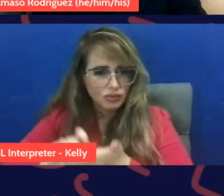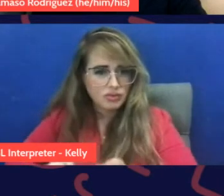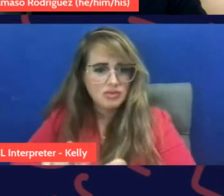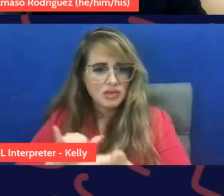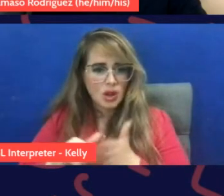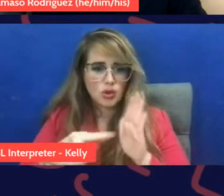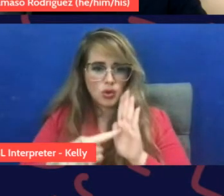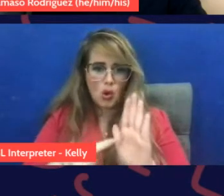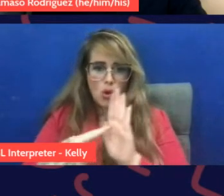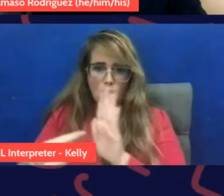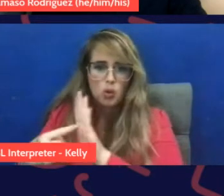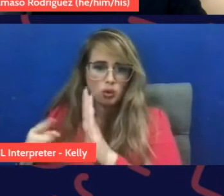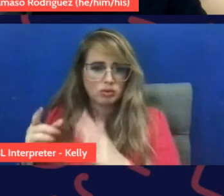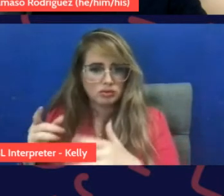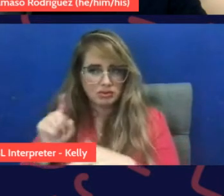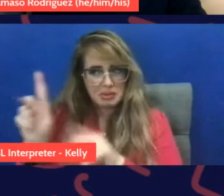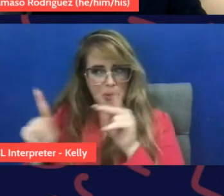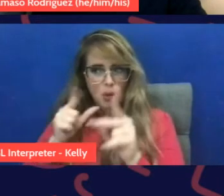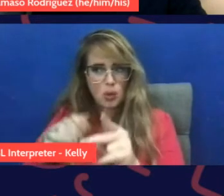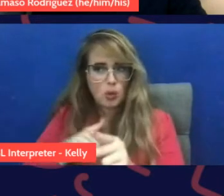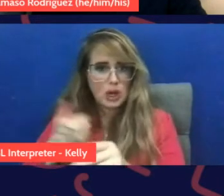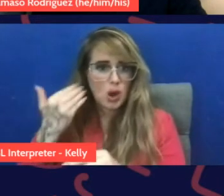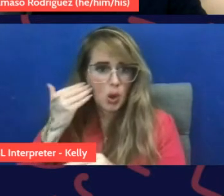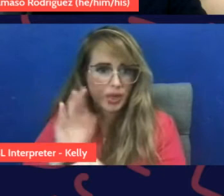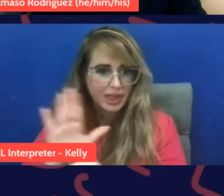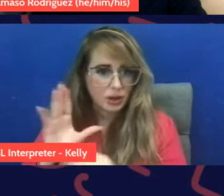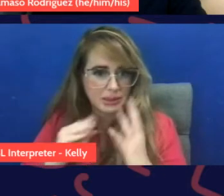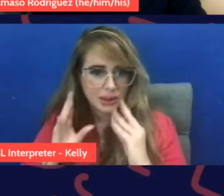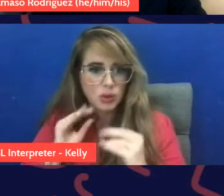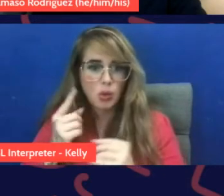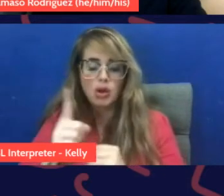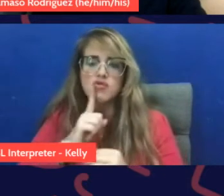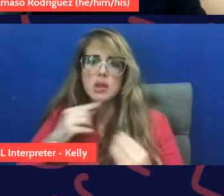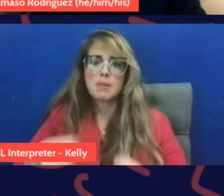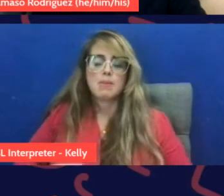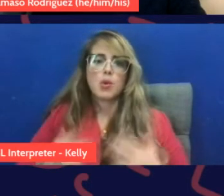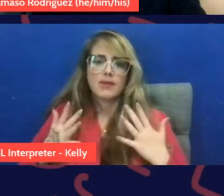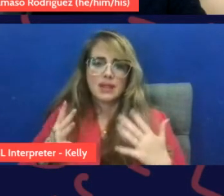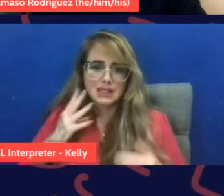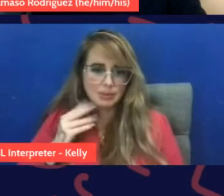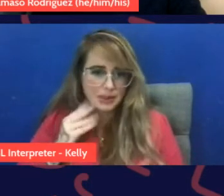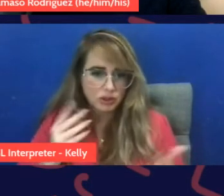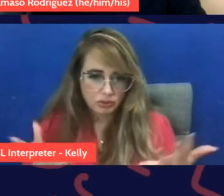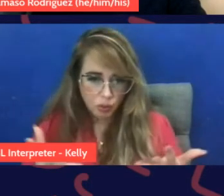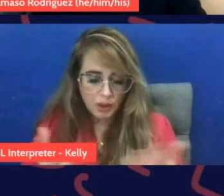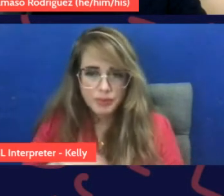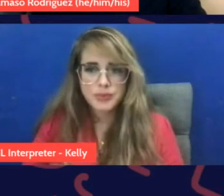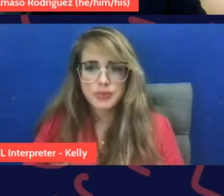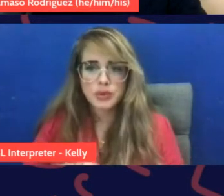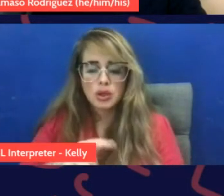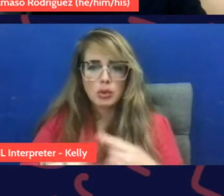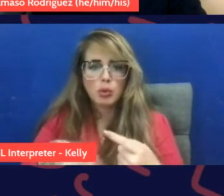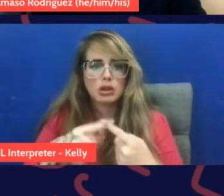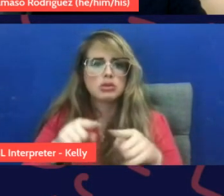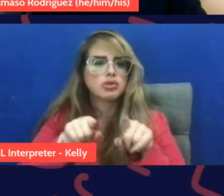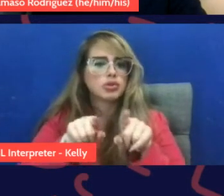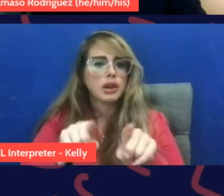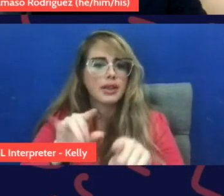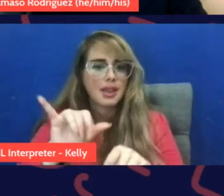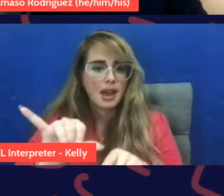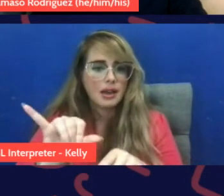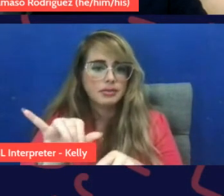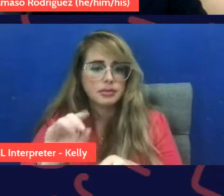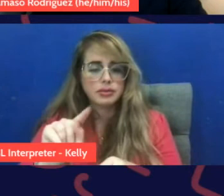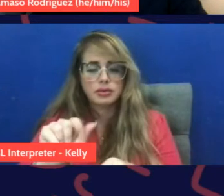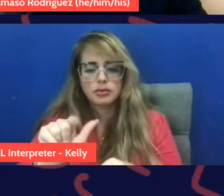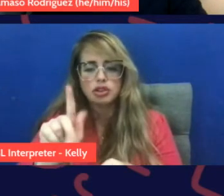of the people that we knew. And one of the most moving experiences was when during a talk back after